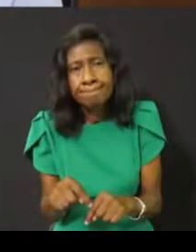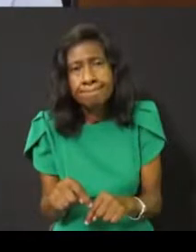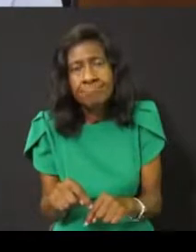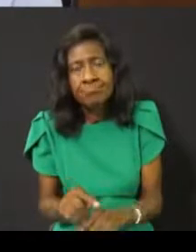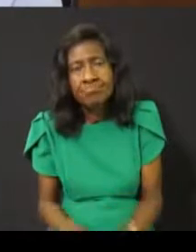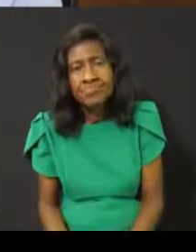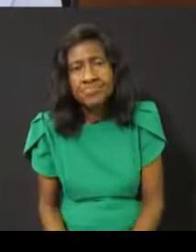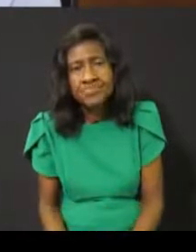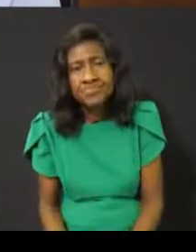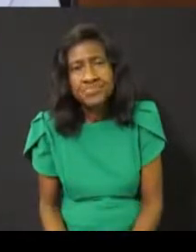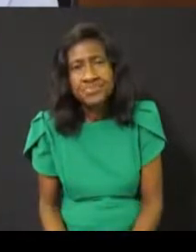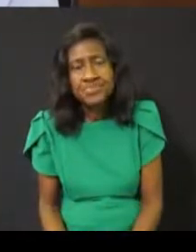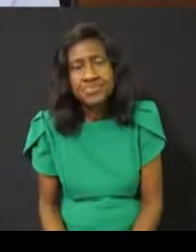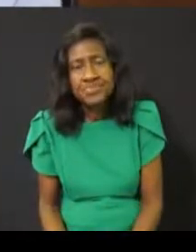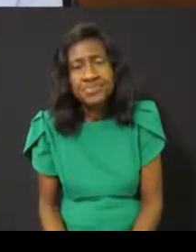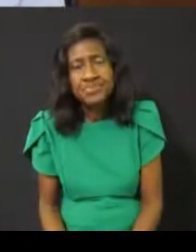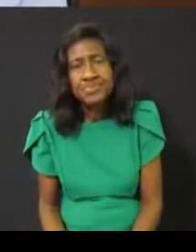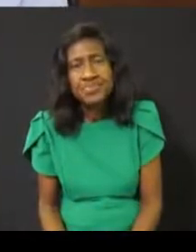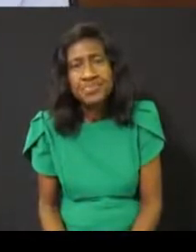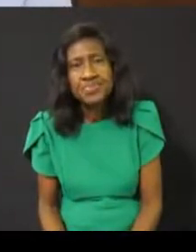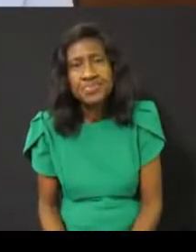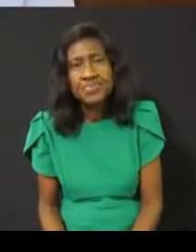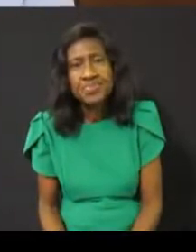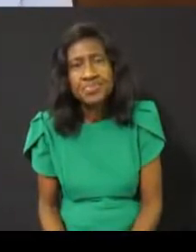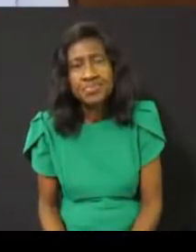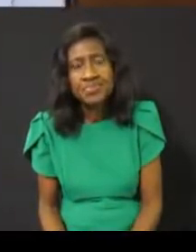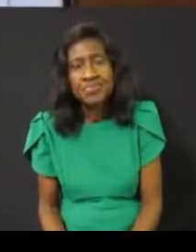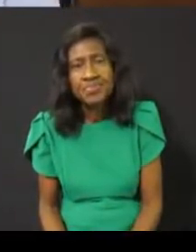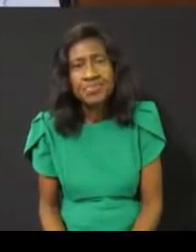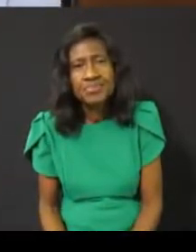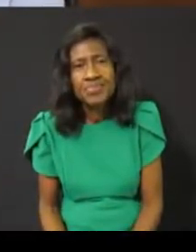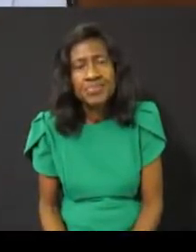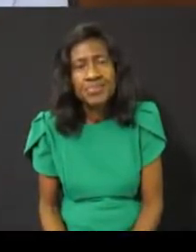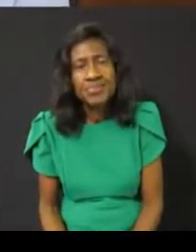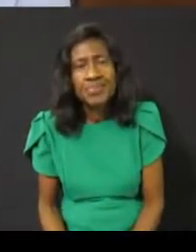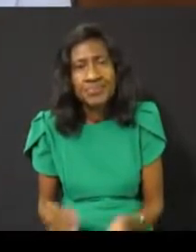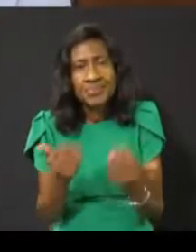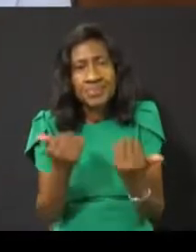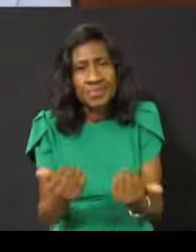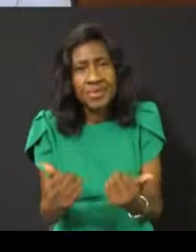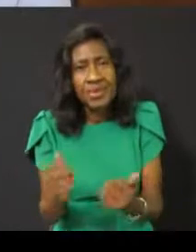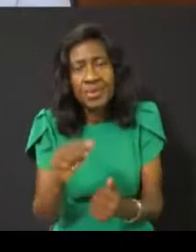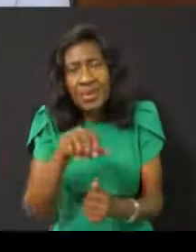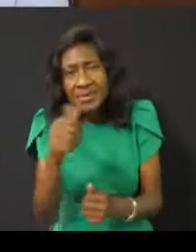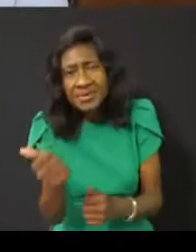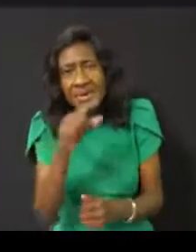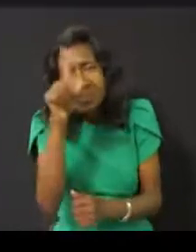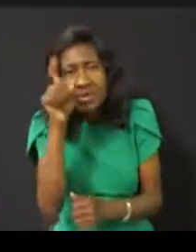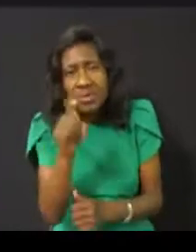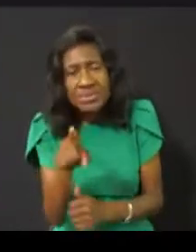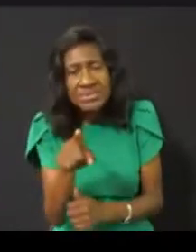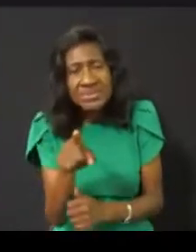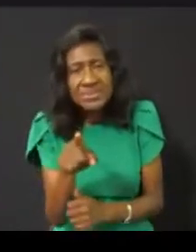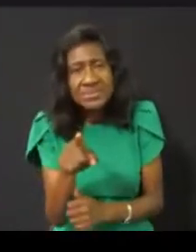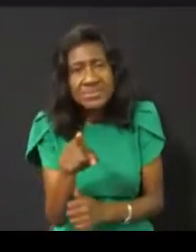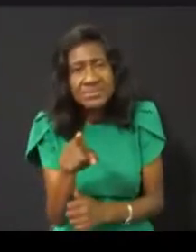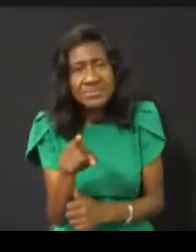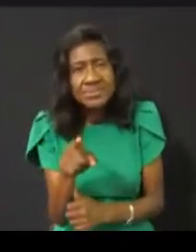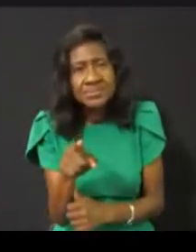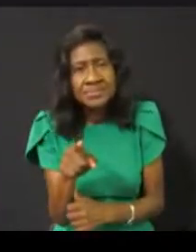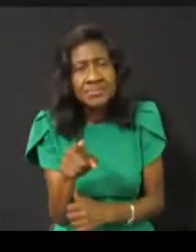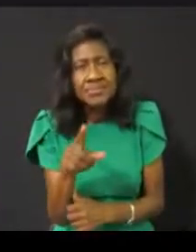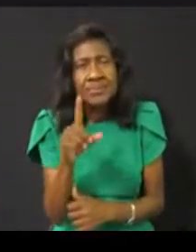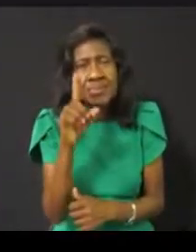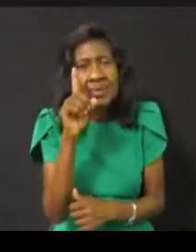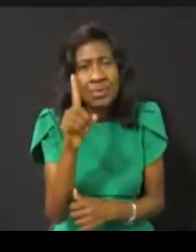to somebody else? I've actually muted you again, Sandra, so you'd have to, I think, there you are. You have to wait. Yes, Simon, there's